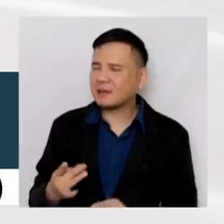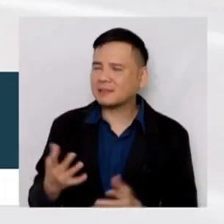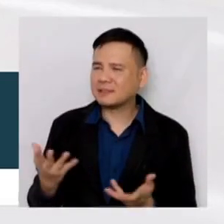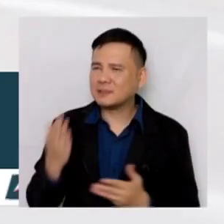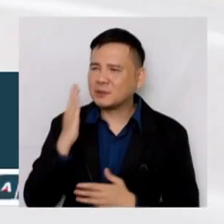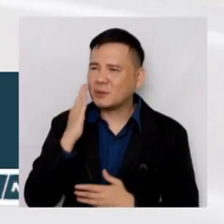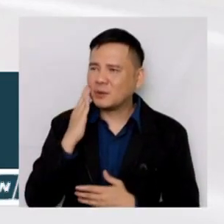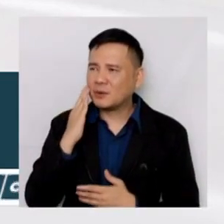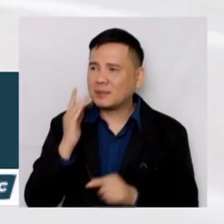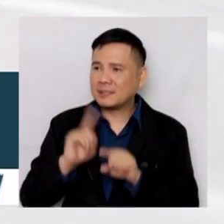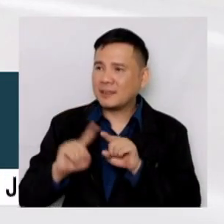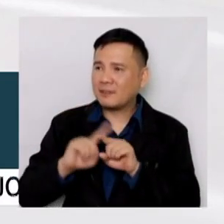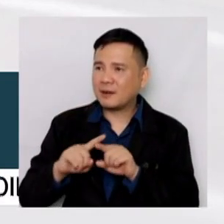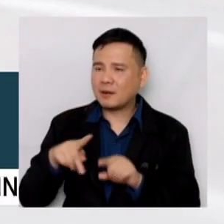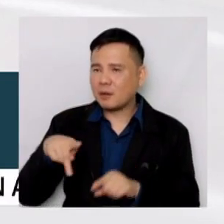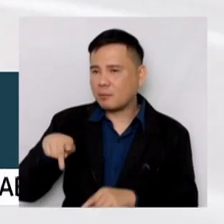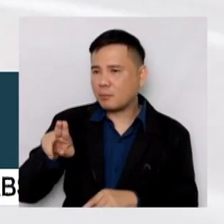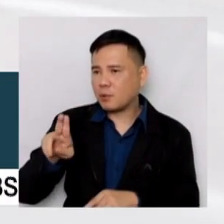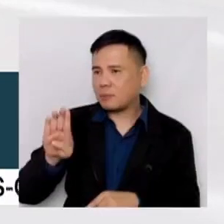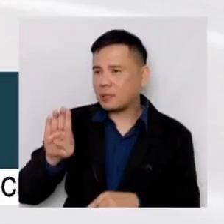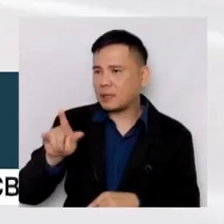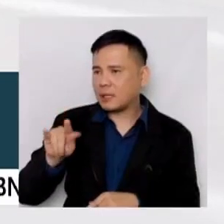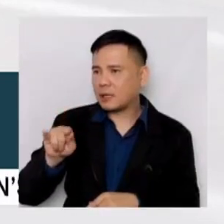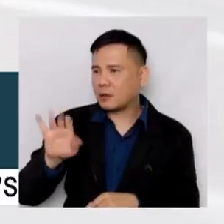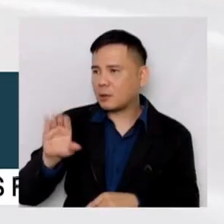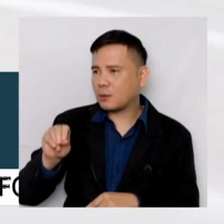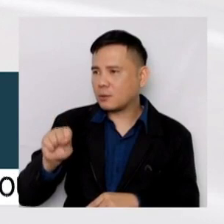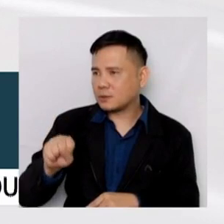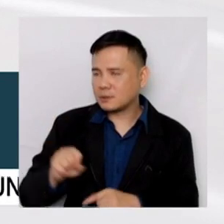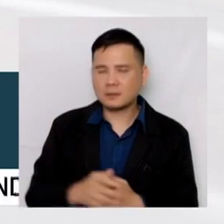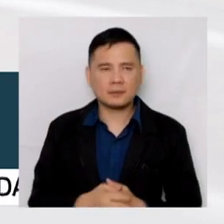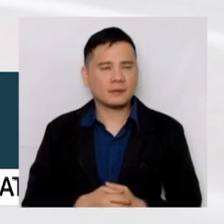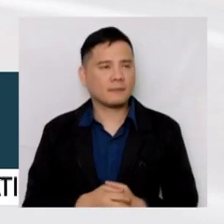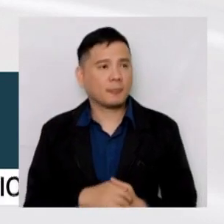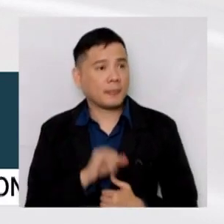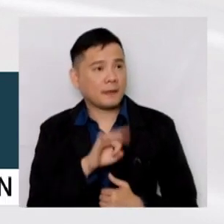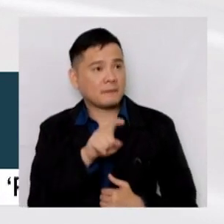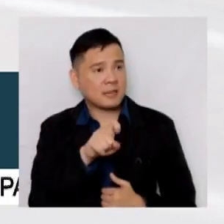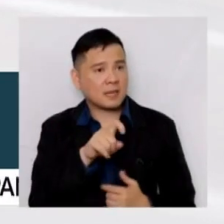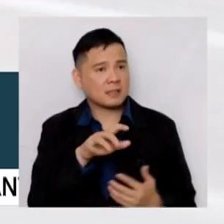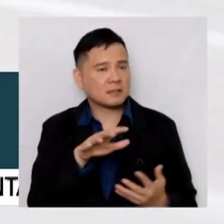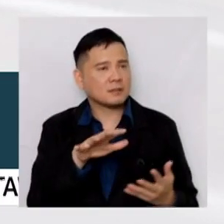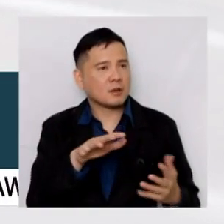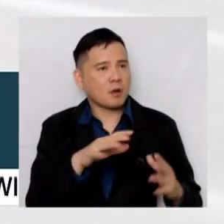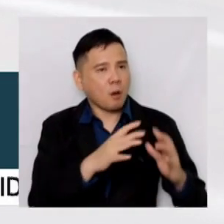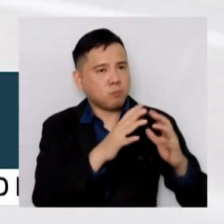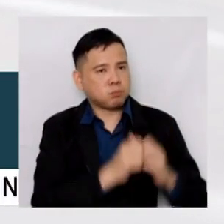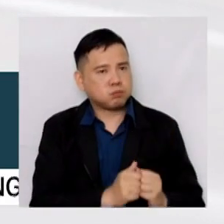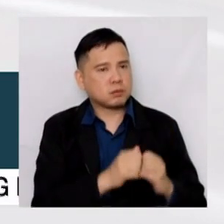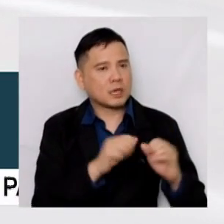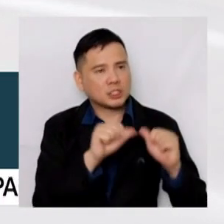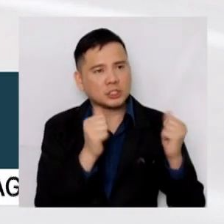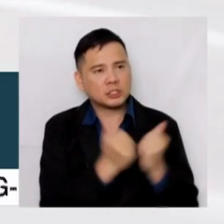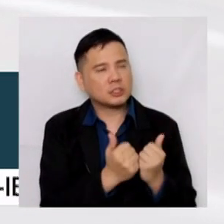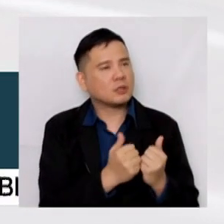I kind of look at Publicos. If the need to abolish one agency arises, which one would it be and